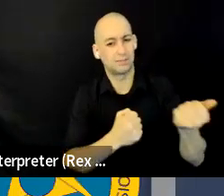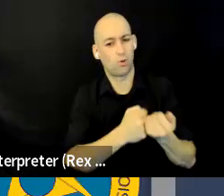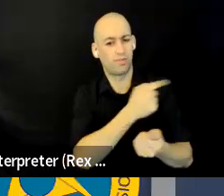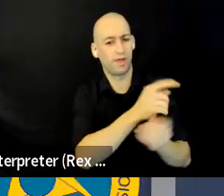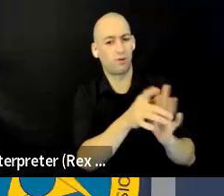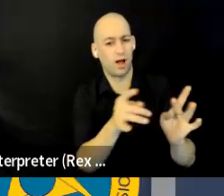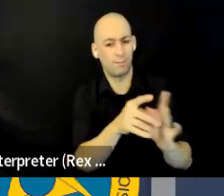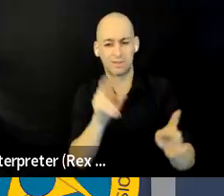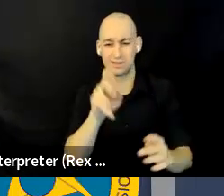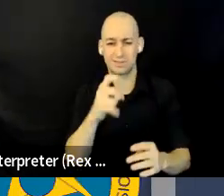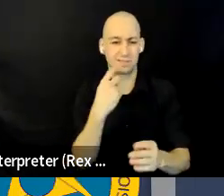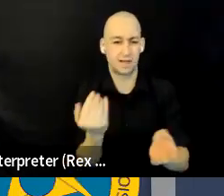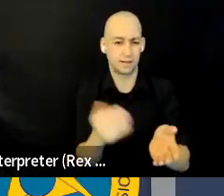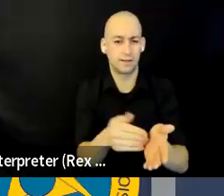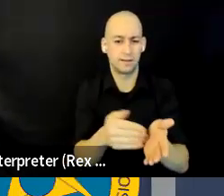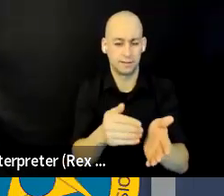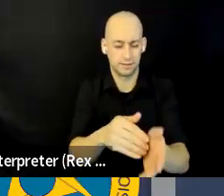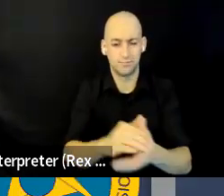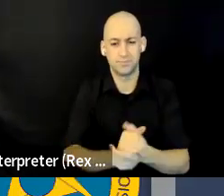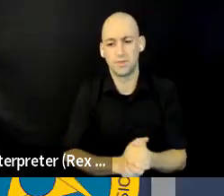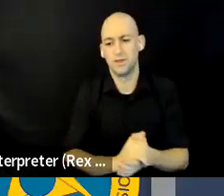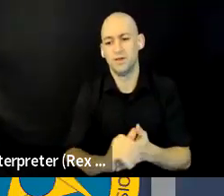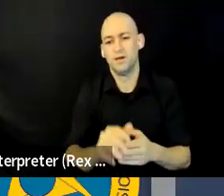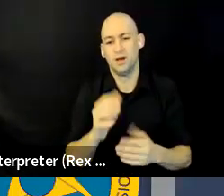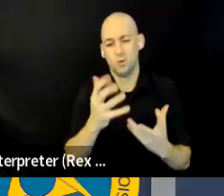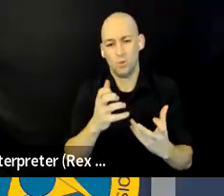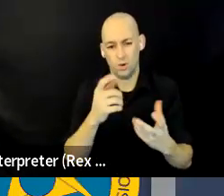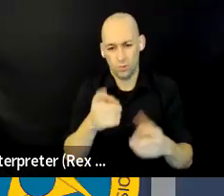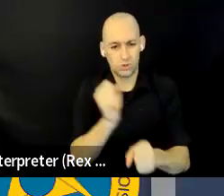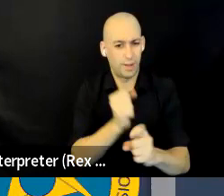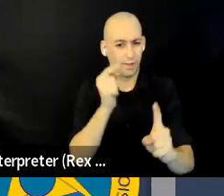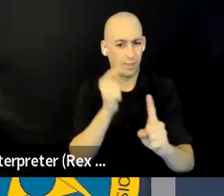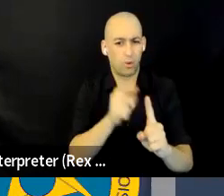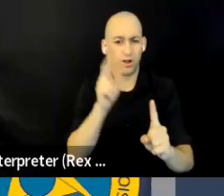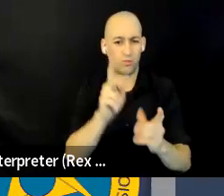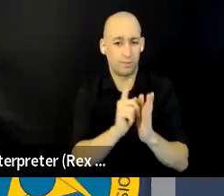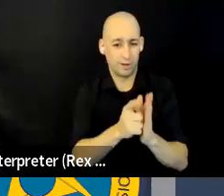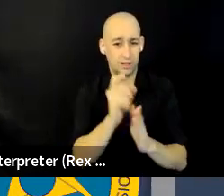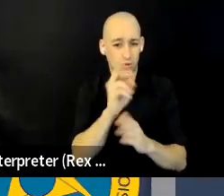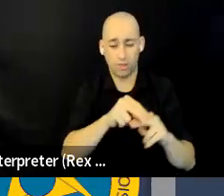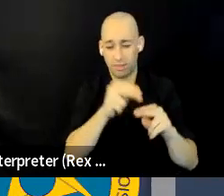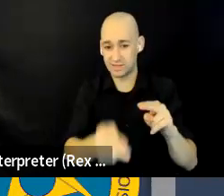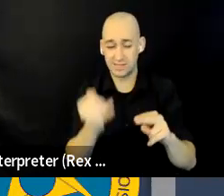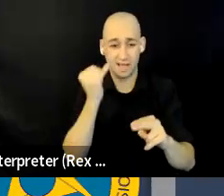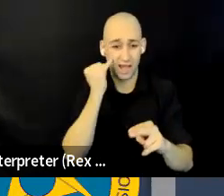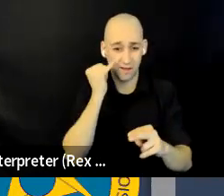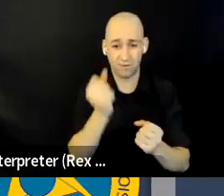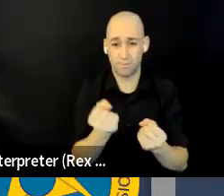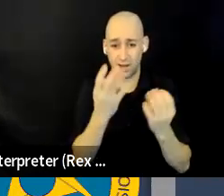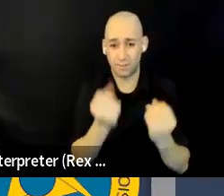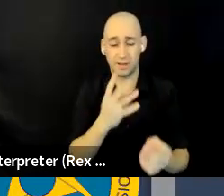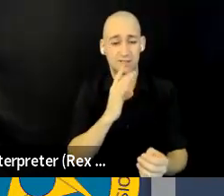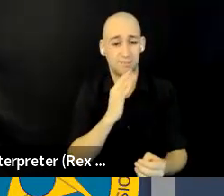translations. Since we often have many speakers, we ask that you make your point in 3 minutes or less. If, for some reason, we have many speakers on any single